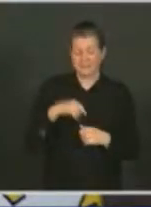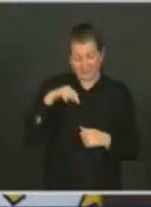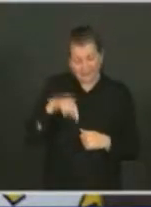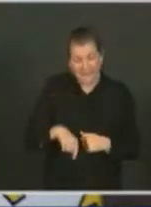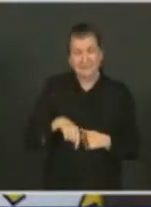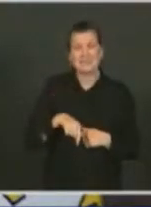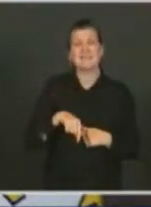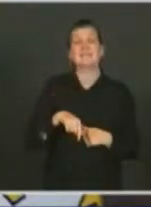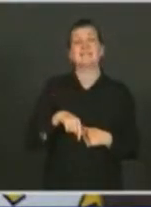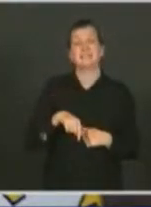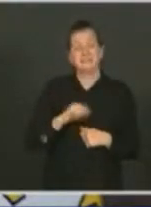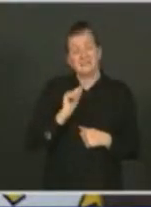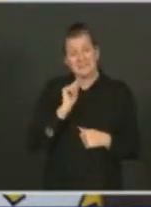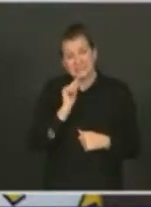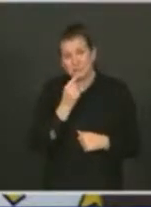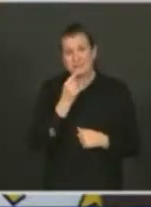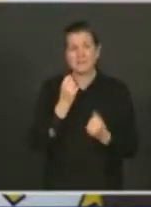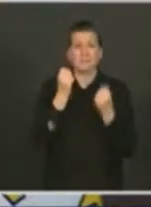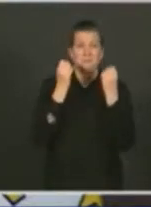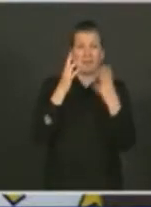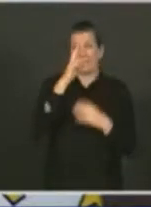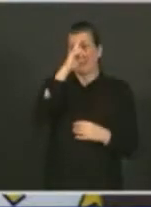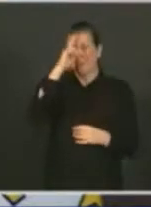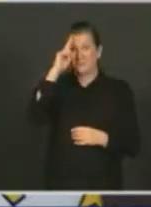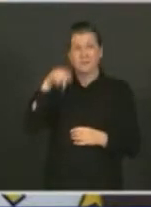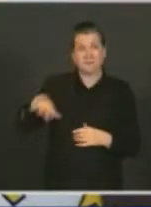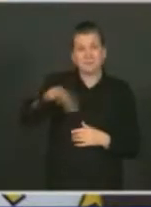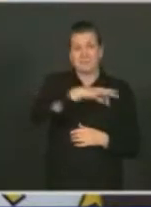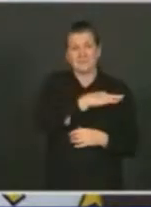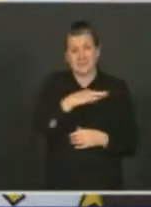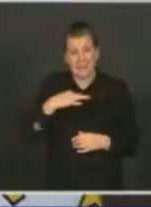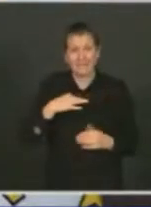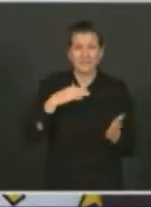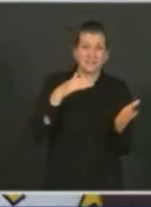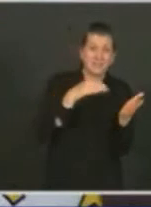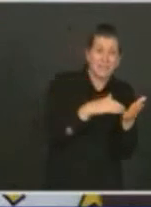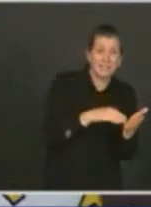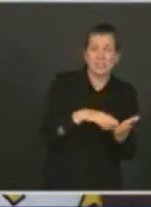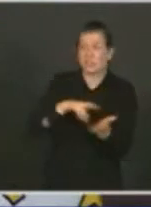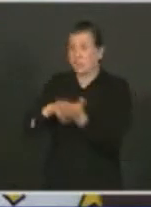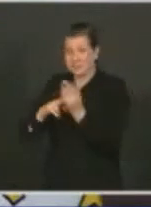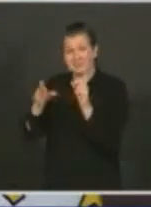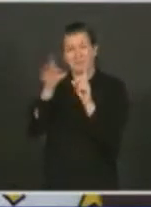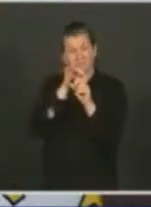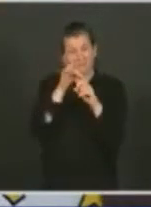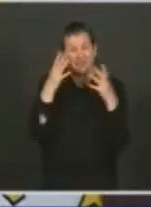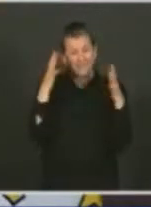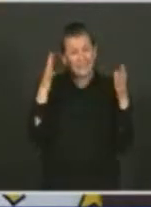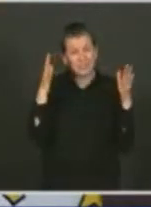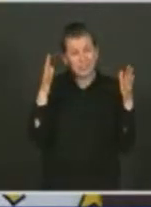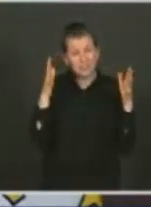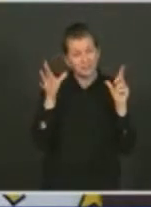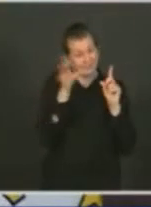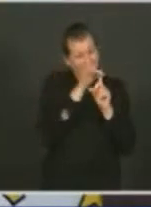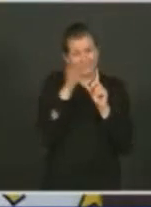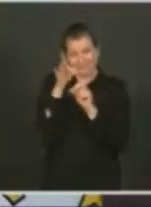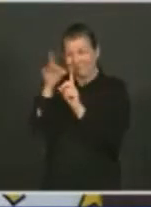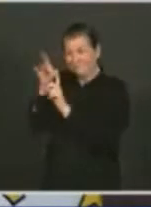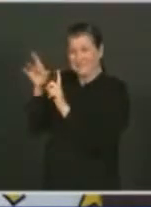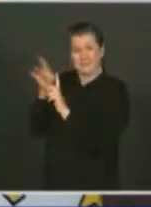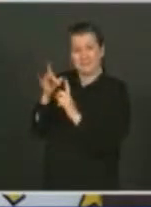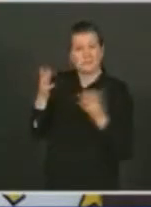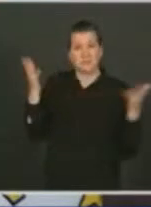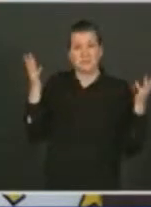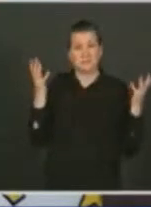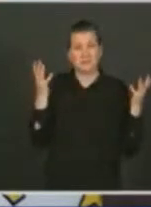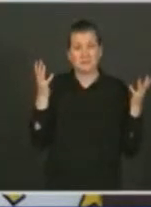across the country, many hospital staff members have gotten COVID-19 at some point in this pandemic. Some of our staff at each of our hospitals